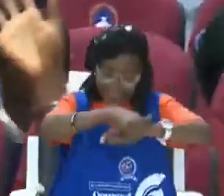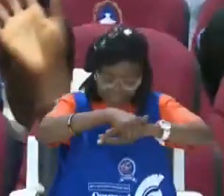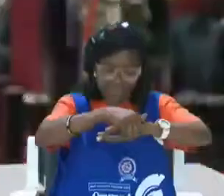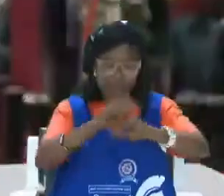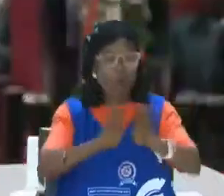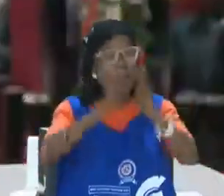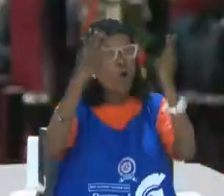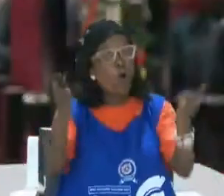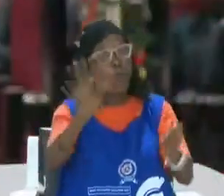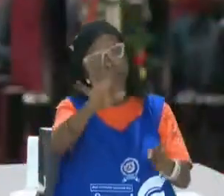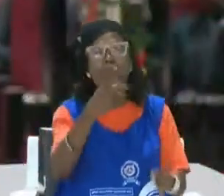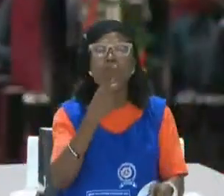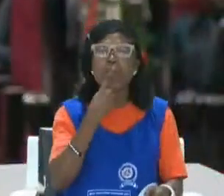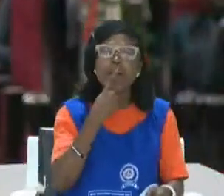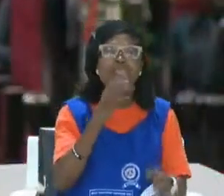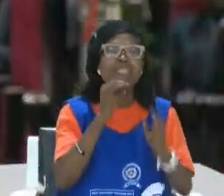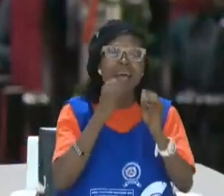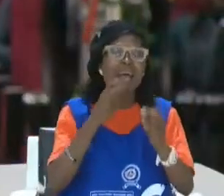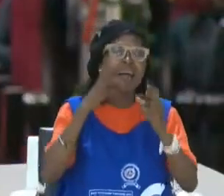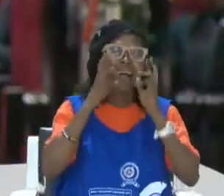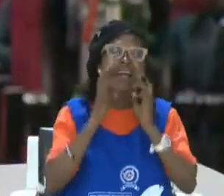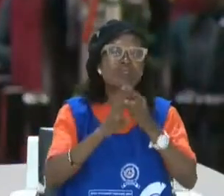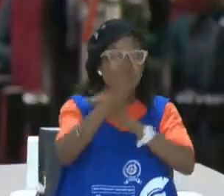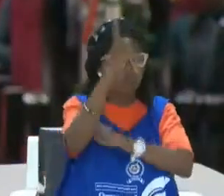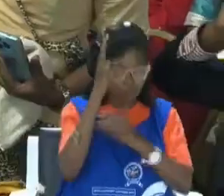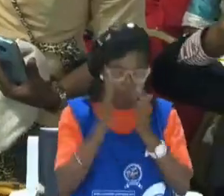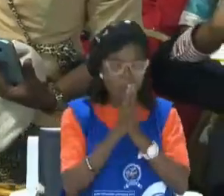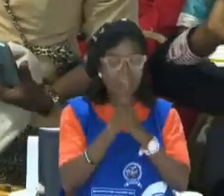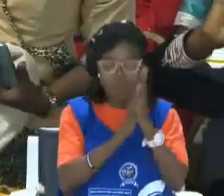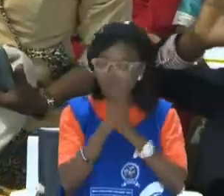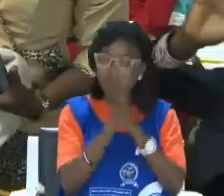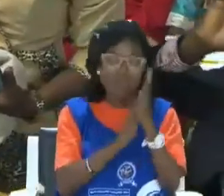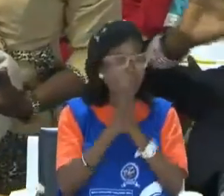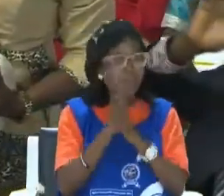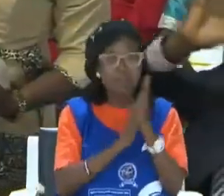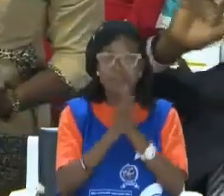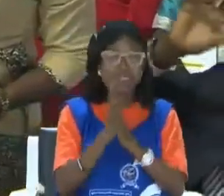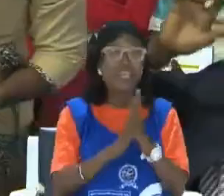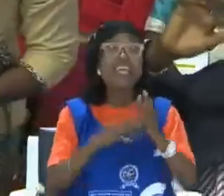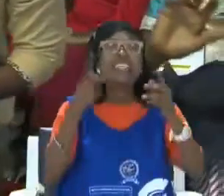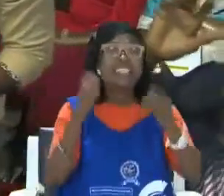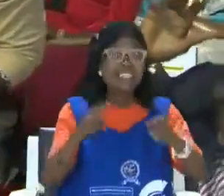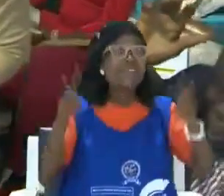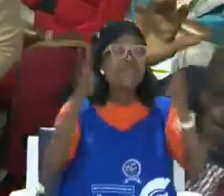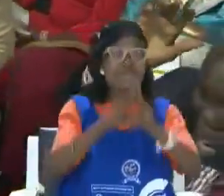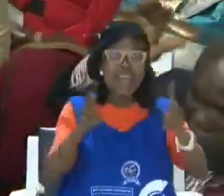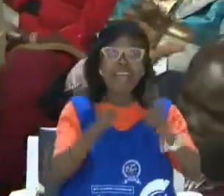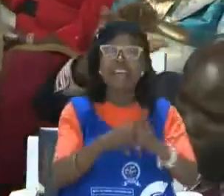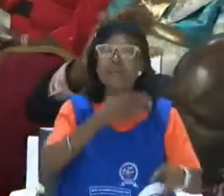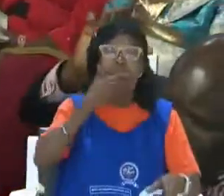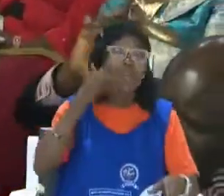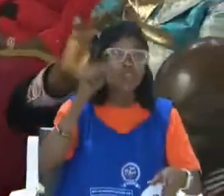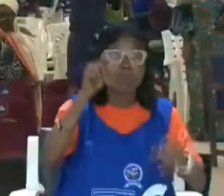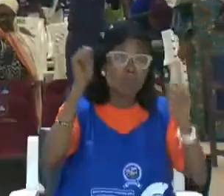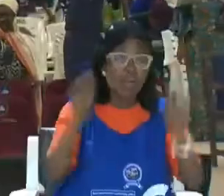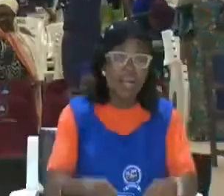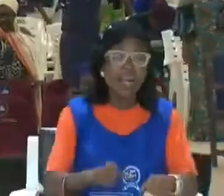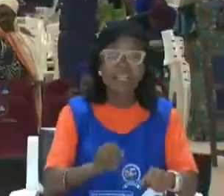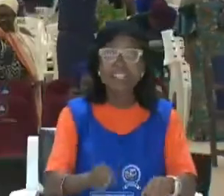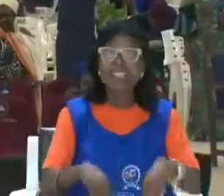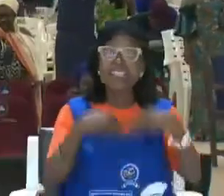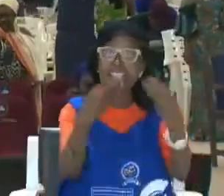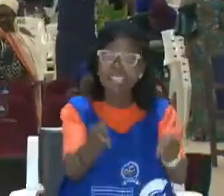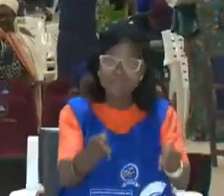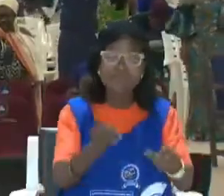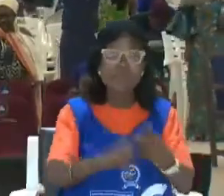Open your mouth and cry unto him just for a few minutes. The very best you can give to